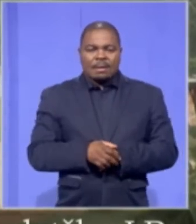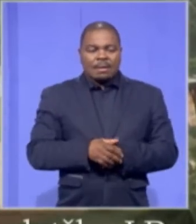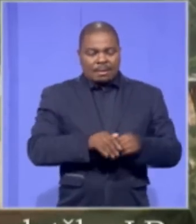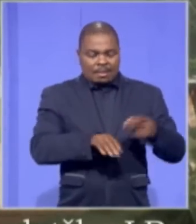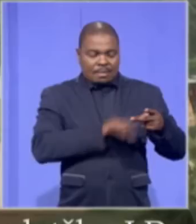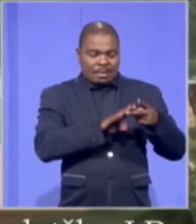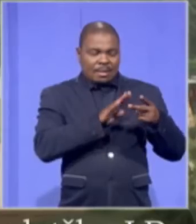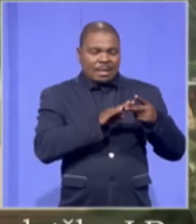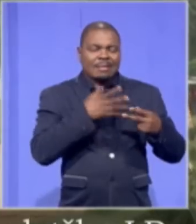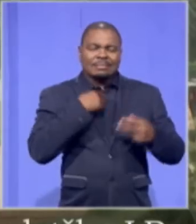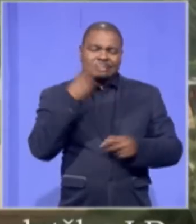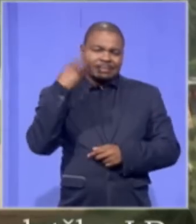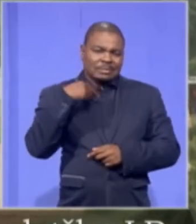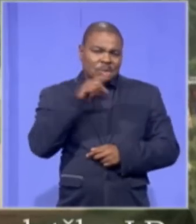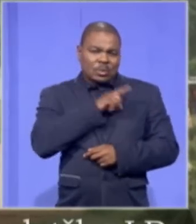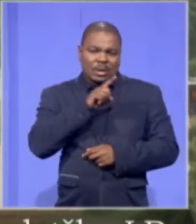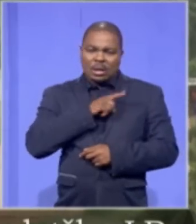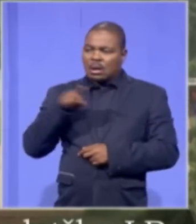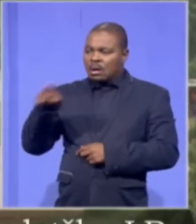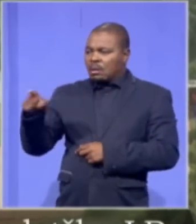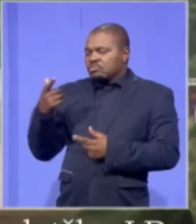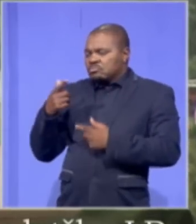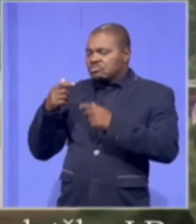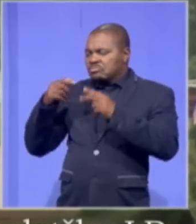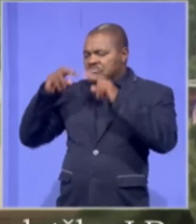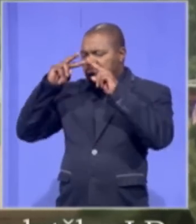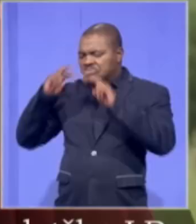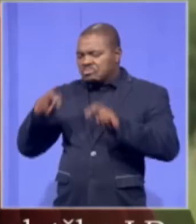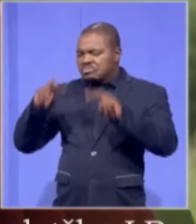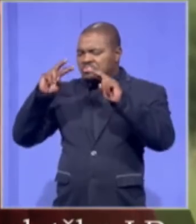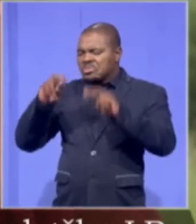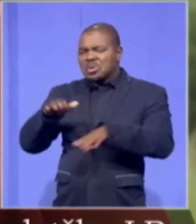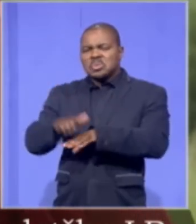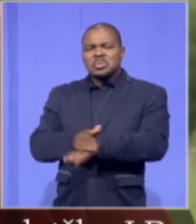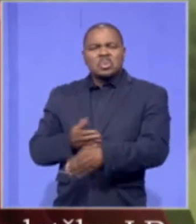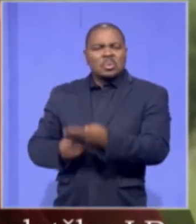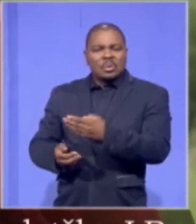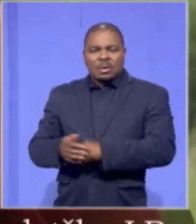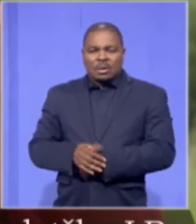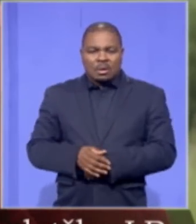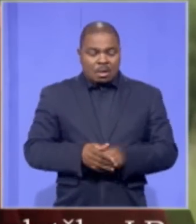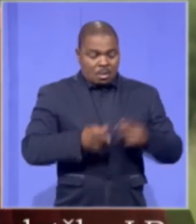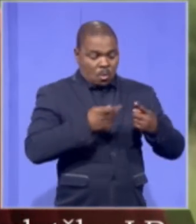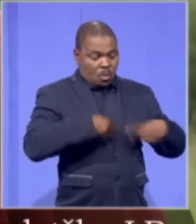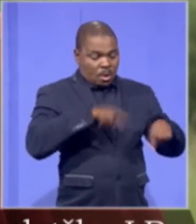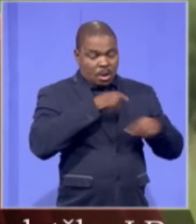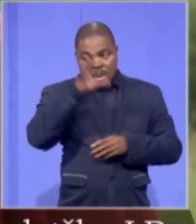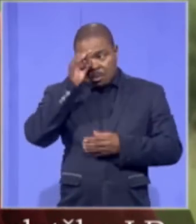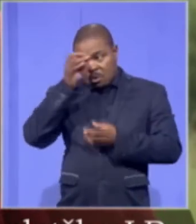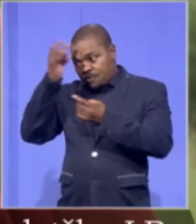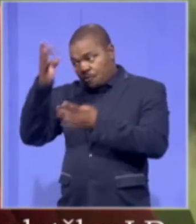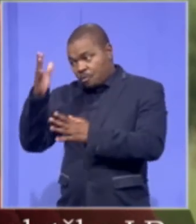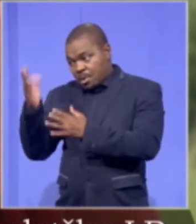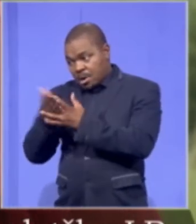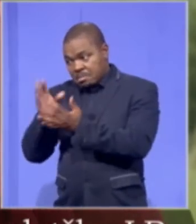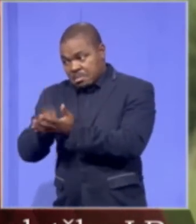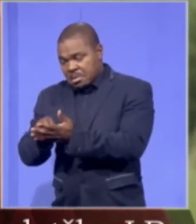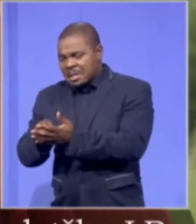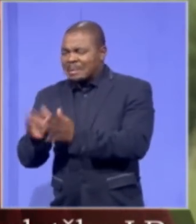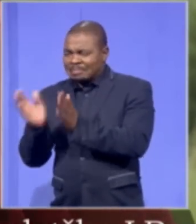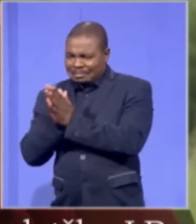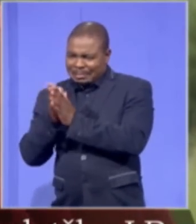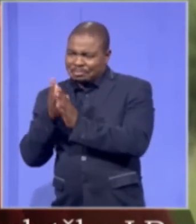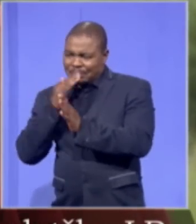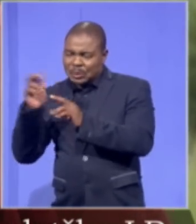ba se bitšwago tšwelopele ya go nanya dinyakišišong tša tiragalo tše. E re reportile di-case maphodisa a ba le attende because